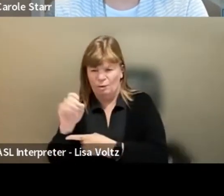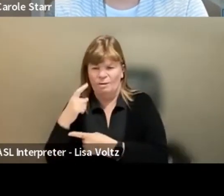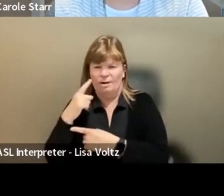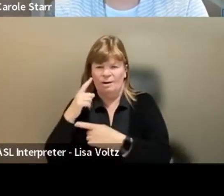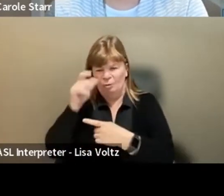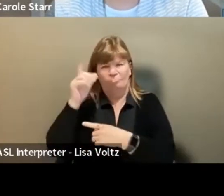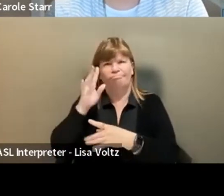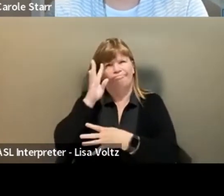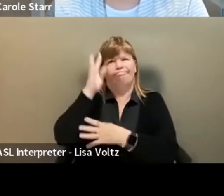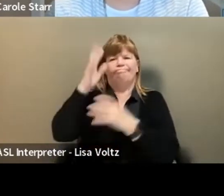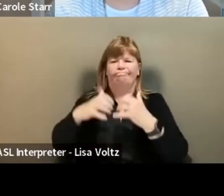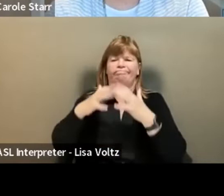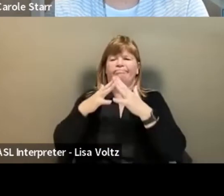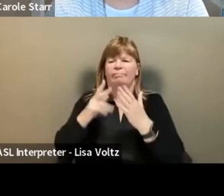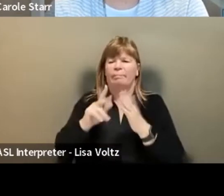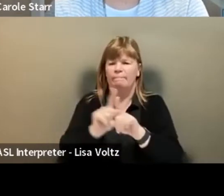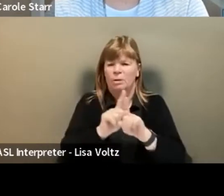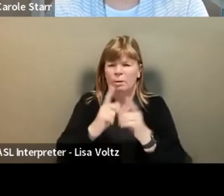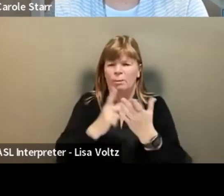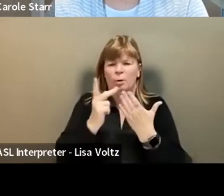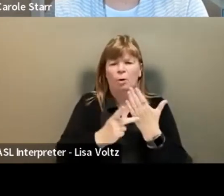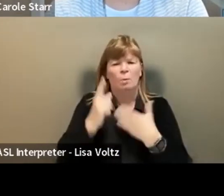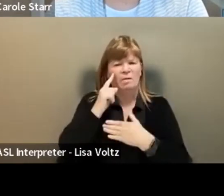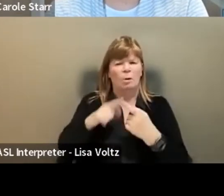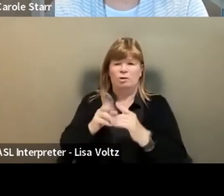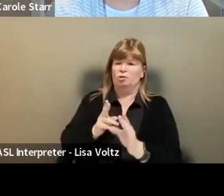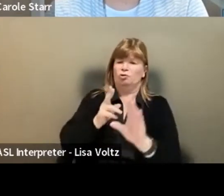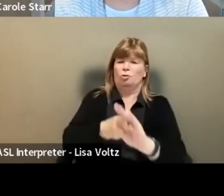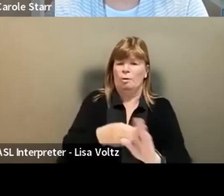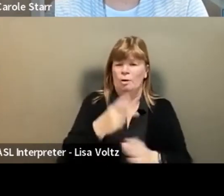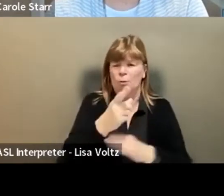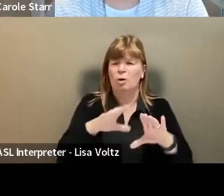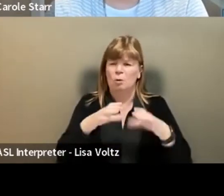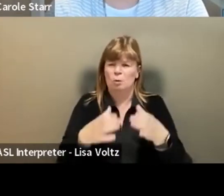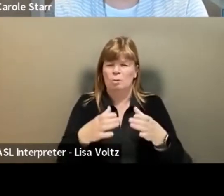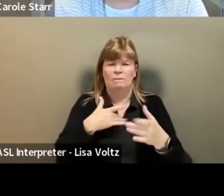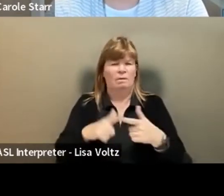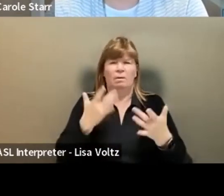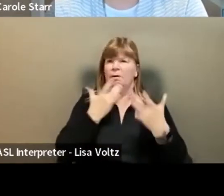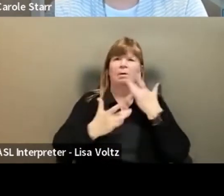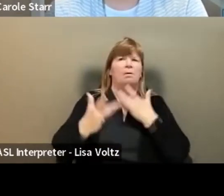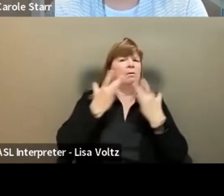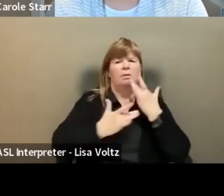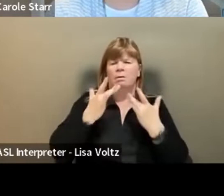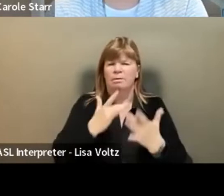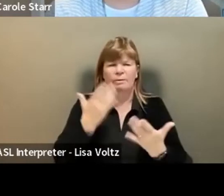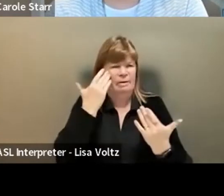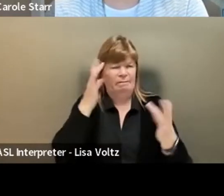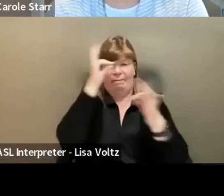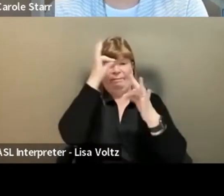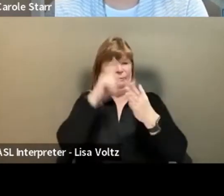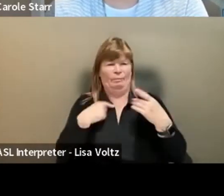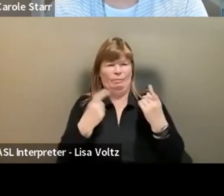program. And because we felt that when we joined this particular group that we were flying blind. We had no idea what we were